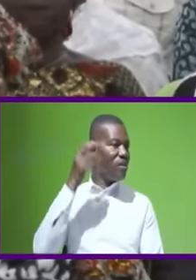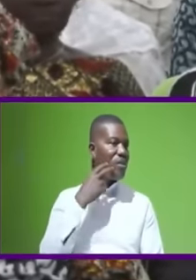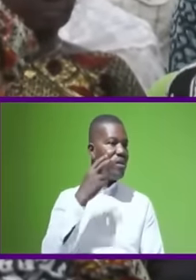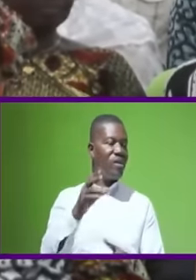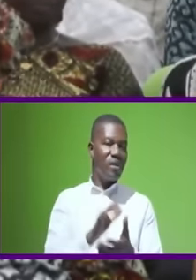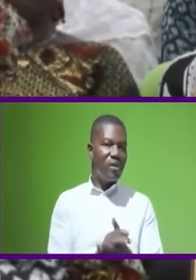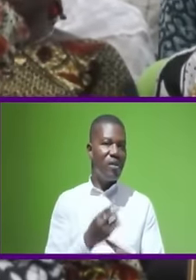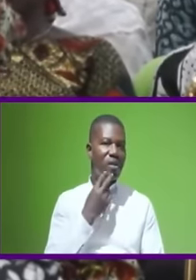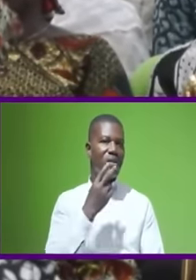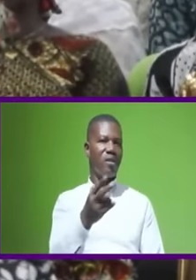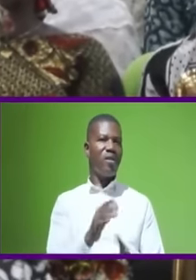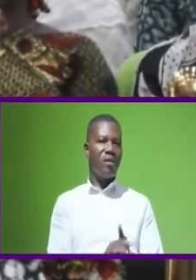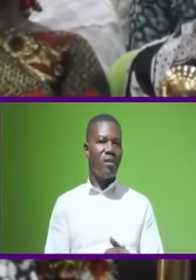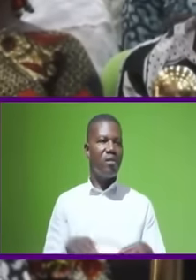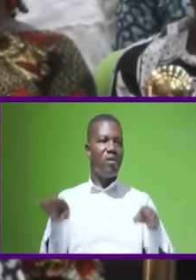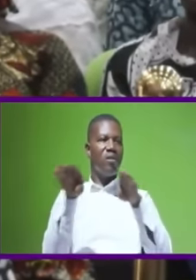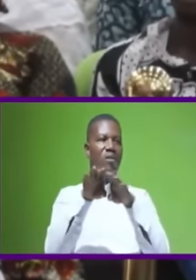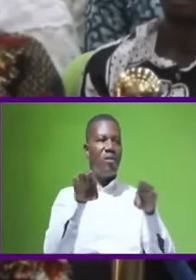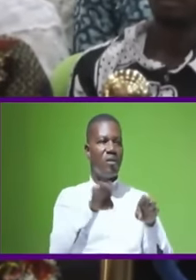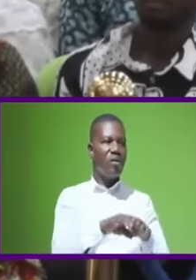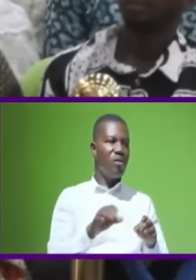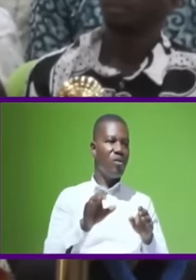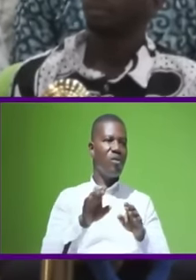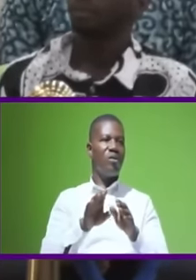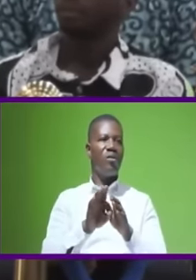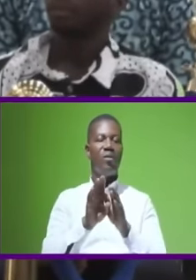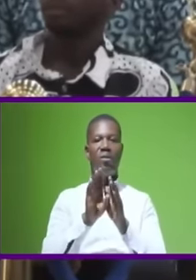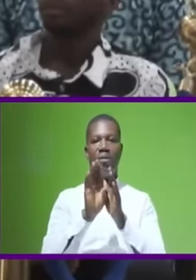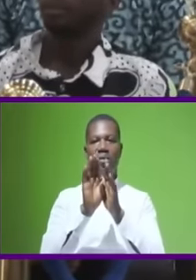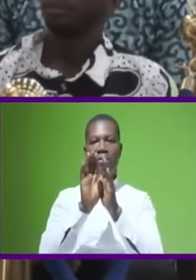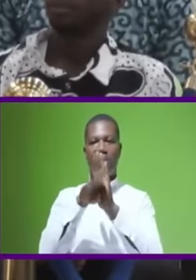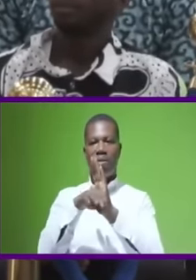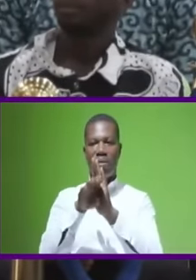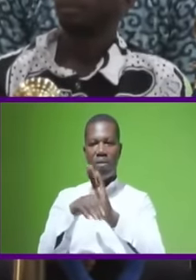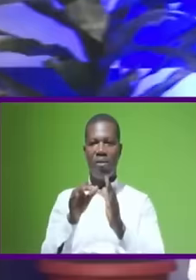But getting here, I realized that you have closed all the windows.